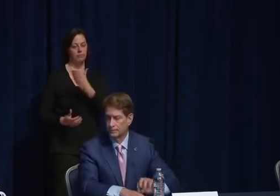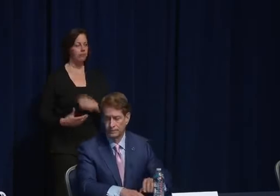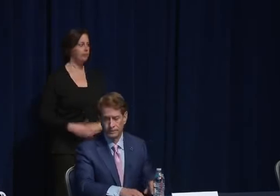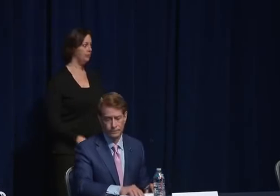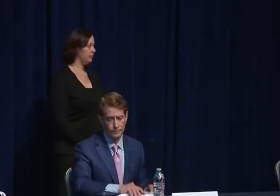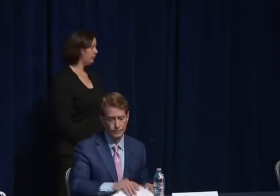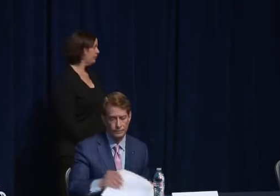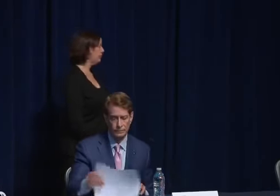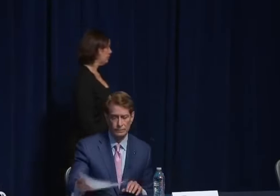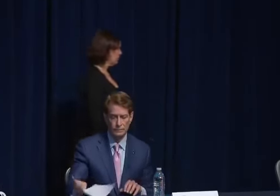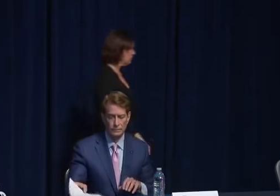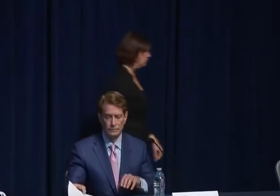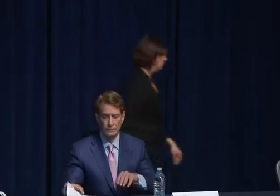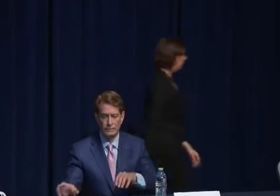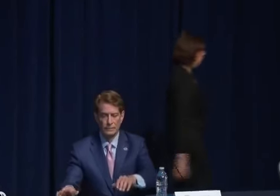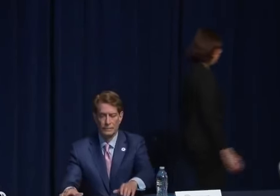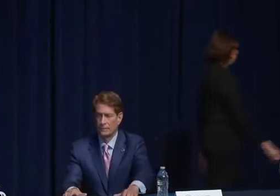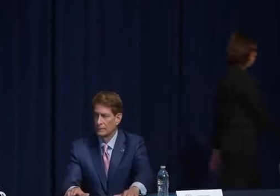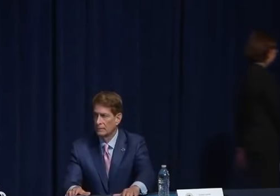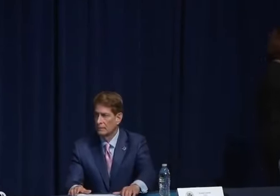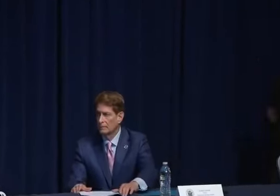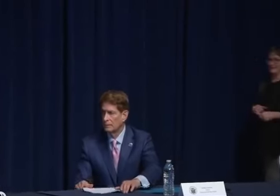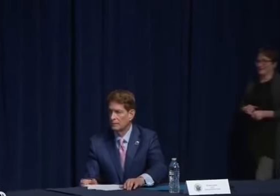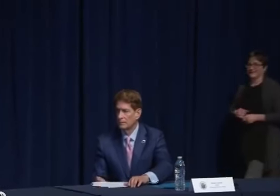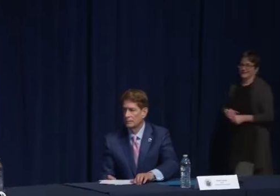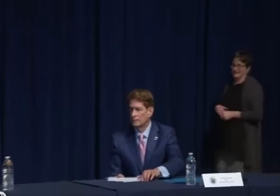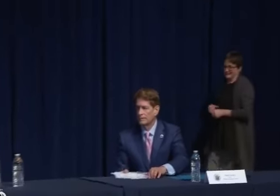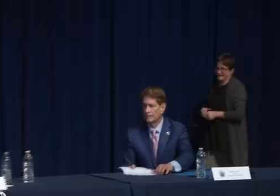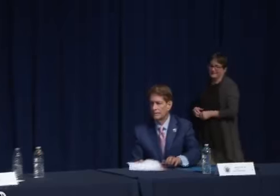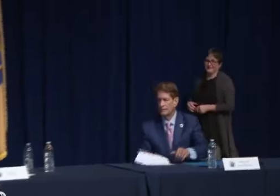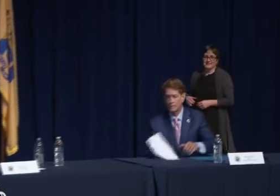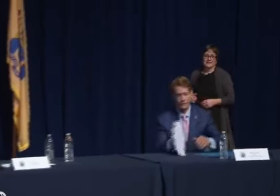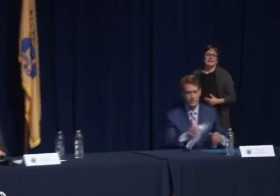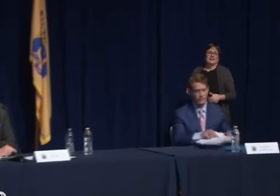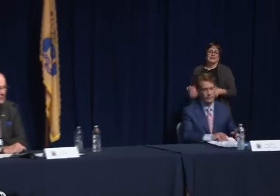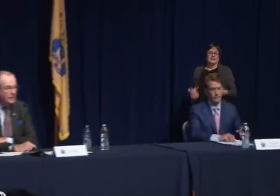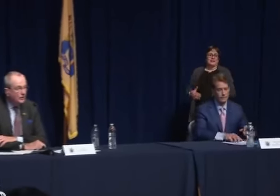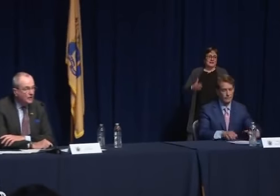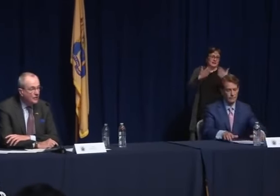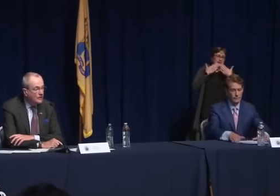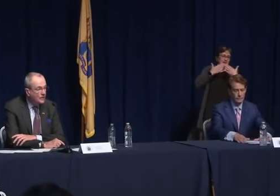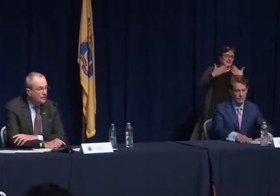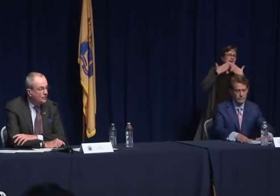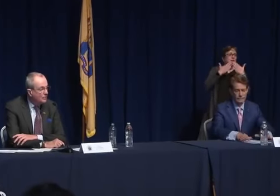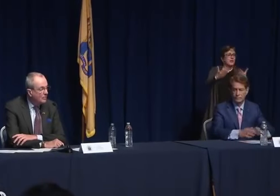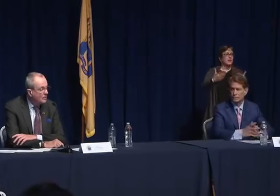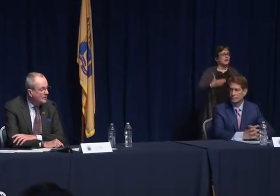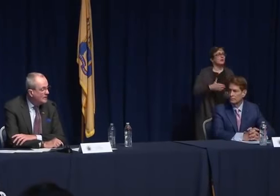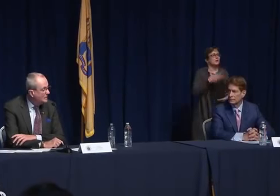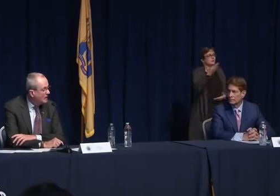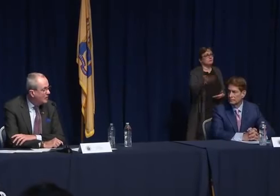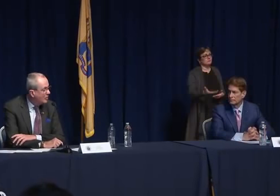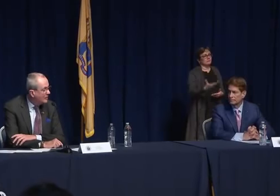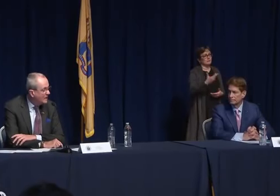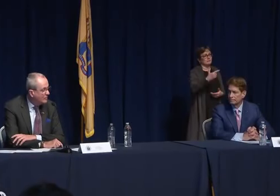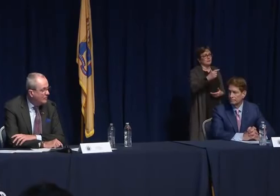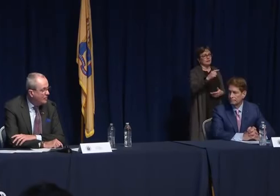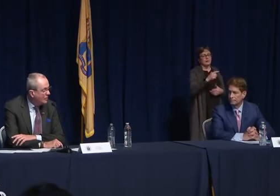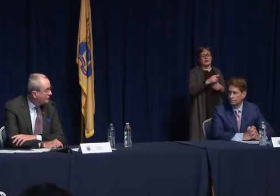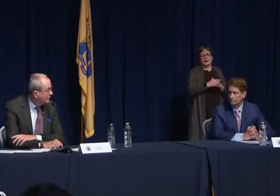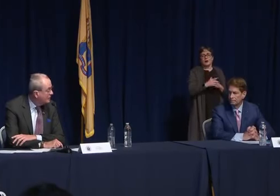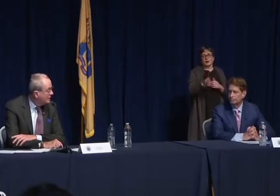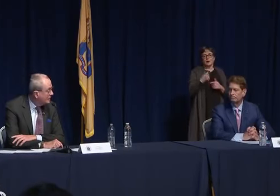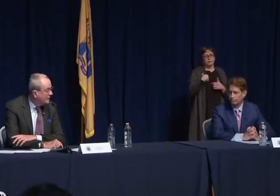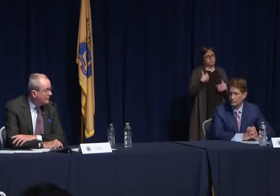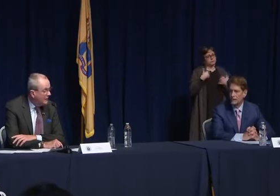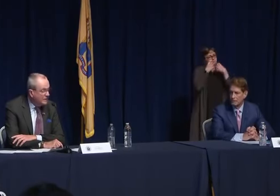Governor. Bob, thank you, and thank you for your remarks and your leadership of our biggest healthcare system, and we need you now more than ever before.